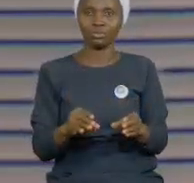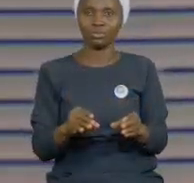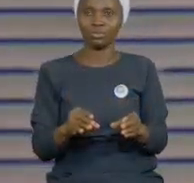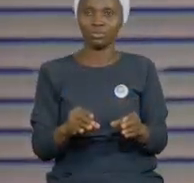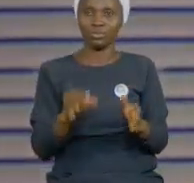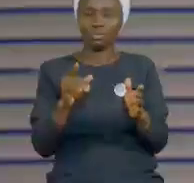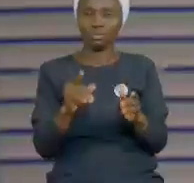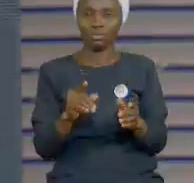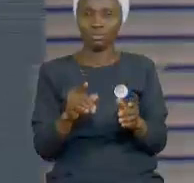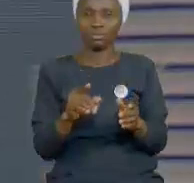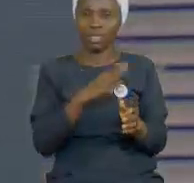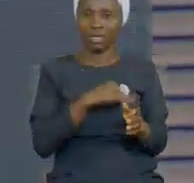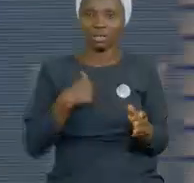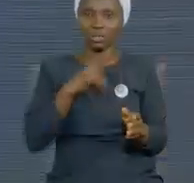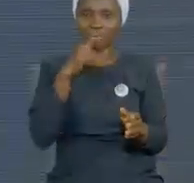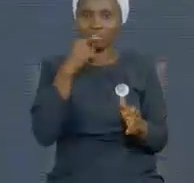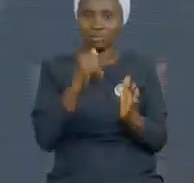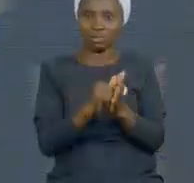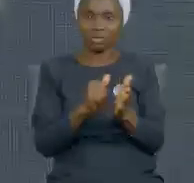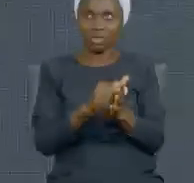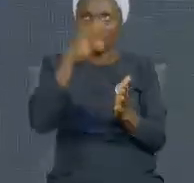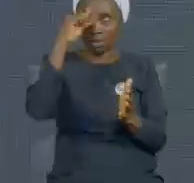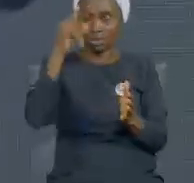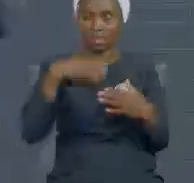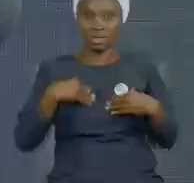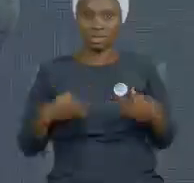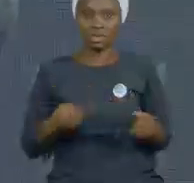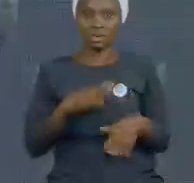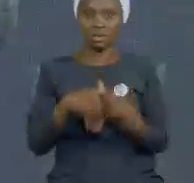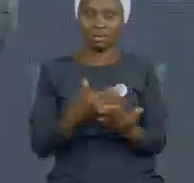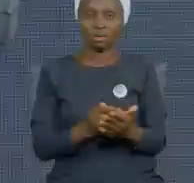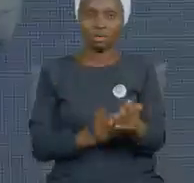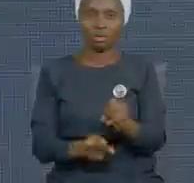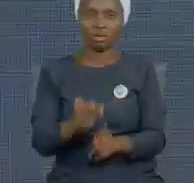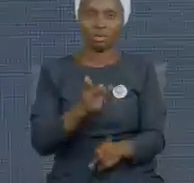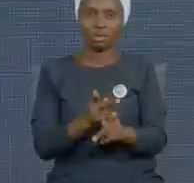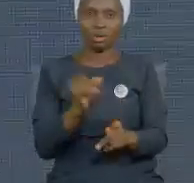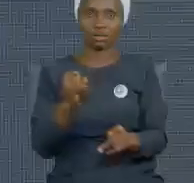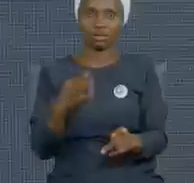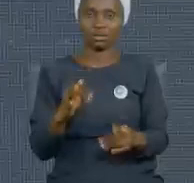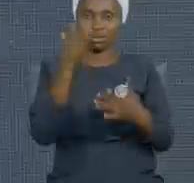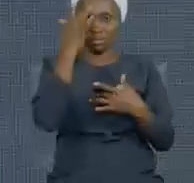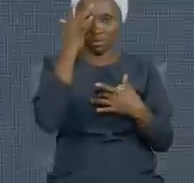And we're told healing all manner of sickness.